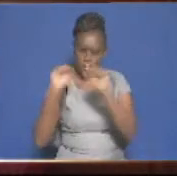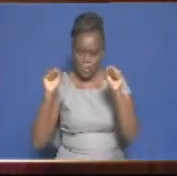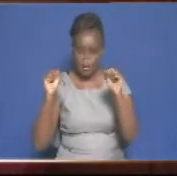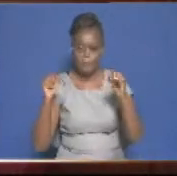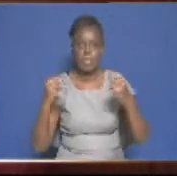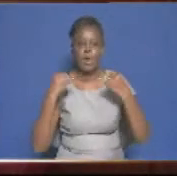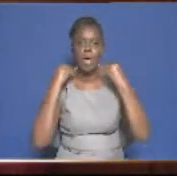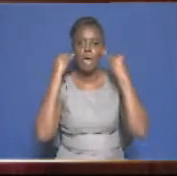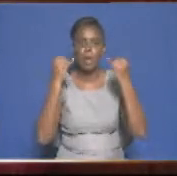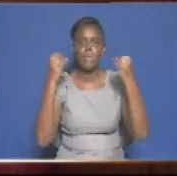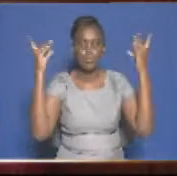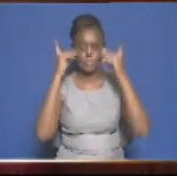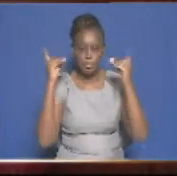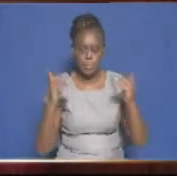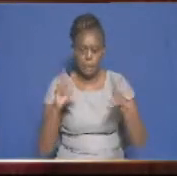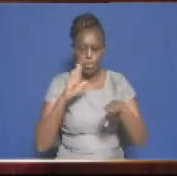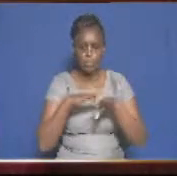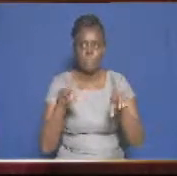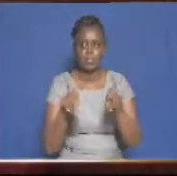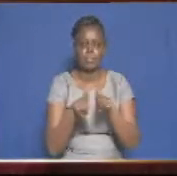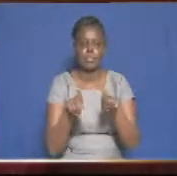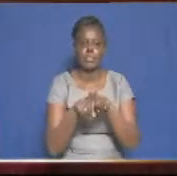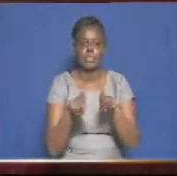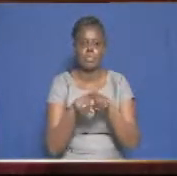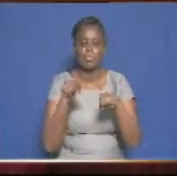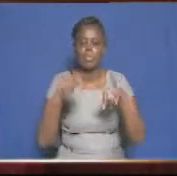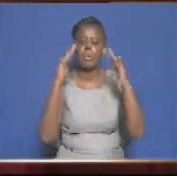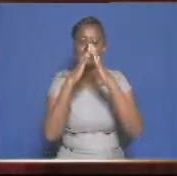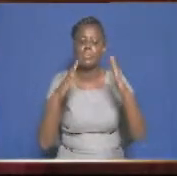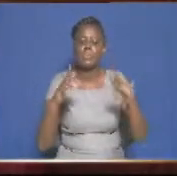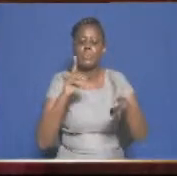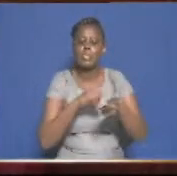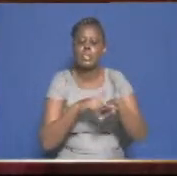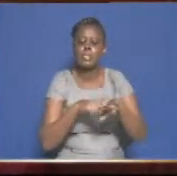has given a directive on the same. This House, whenever